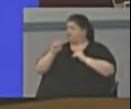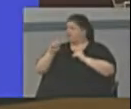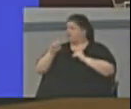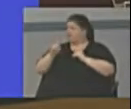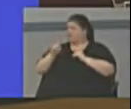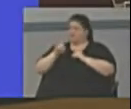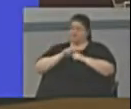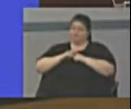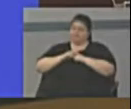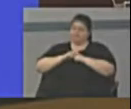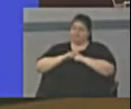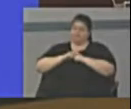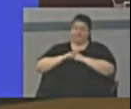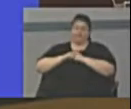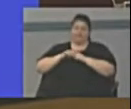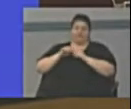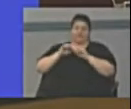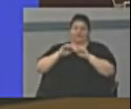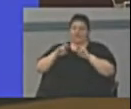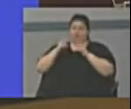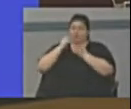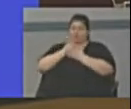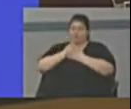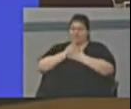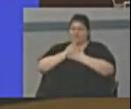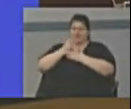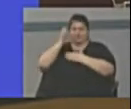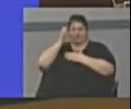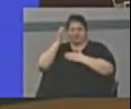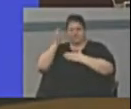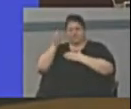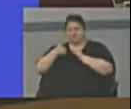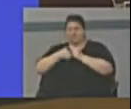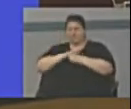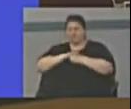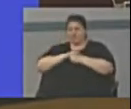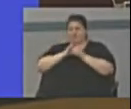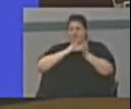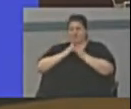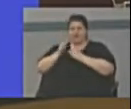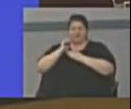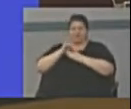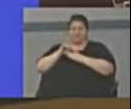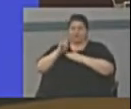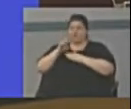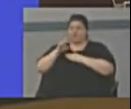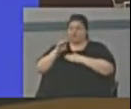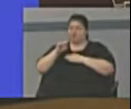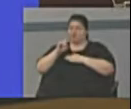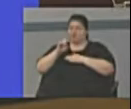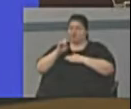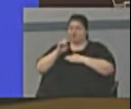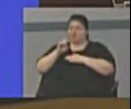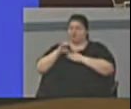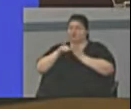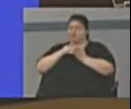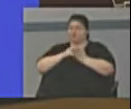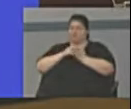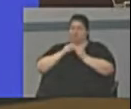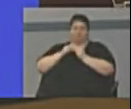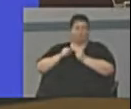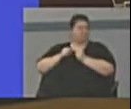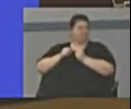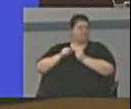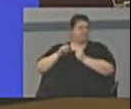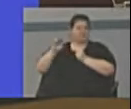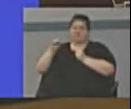R03-1-2012, approving a conceptual overlay plan for 100 Main Street, MARC Train Station